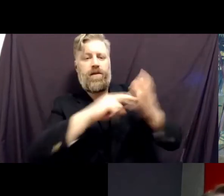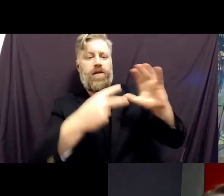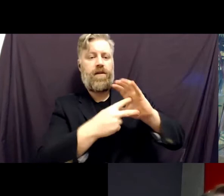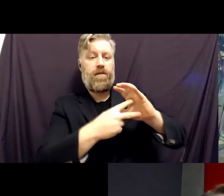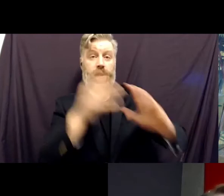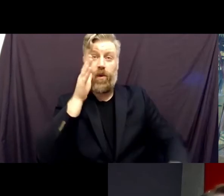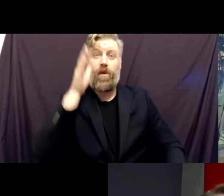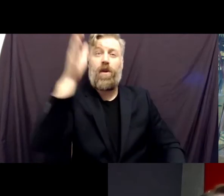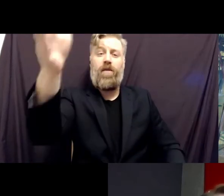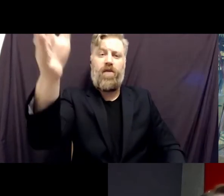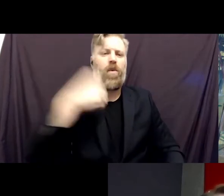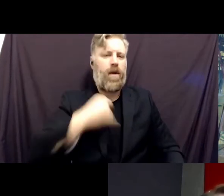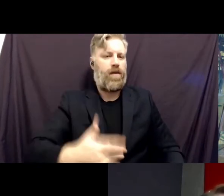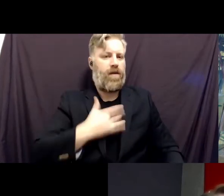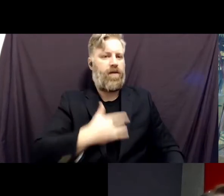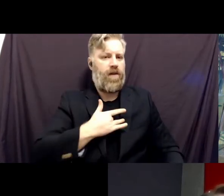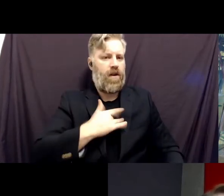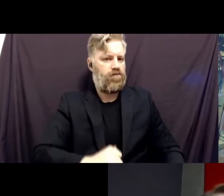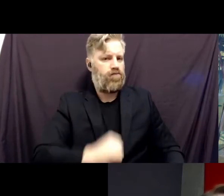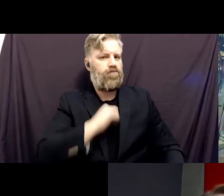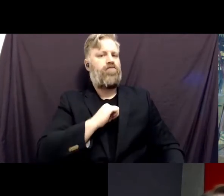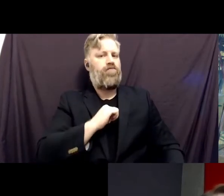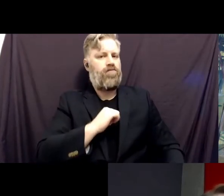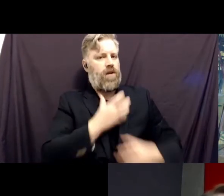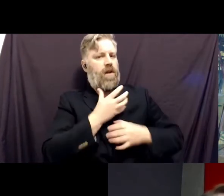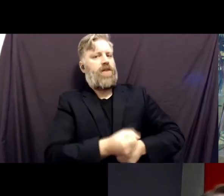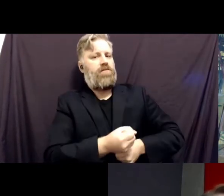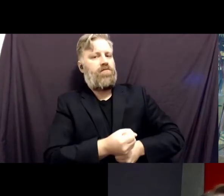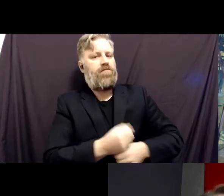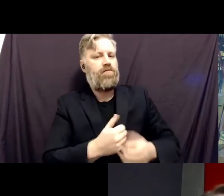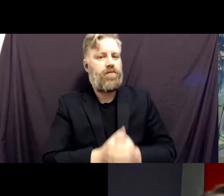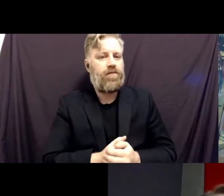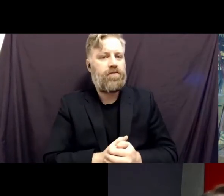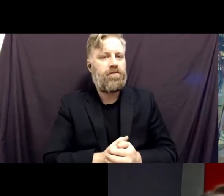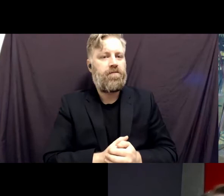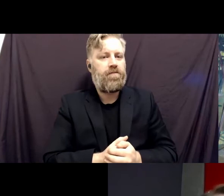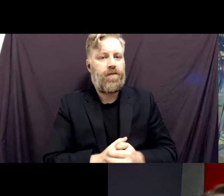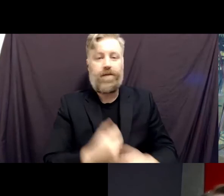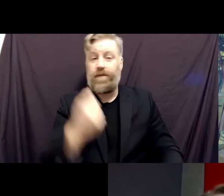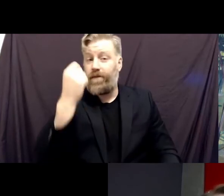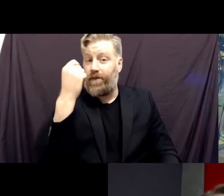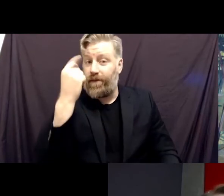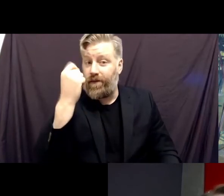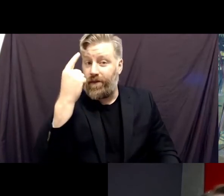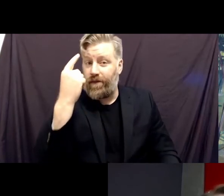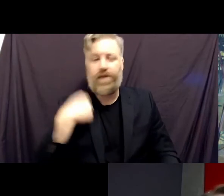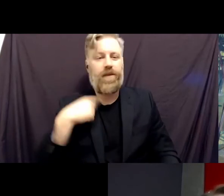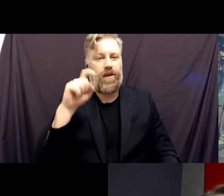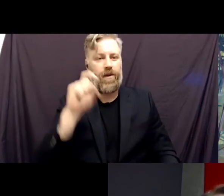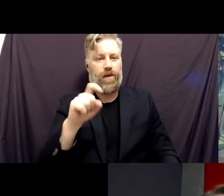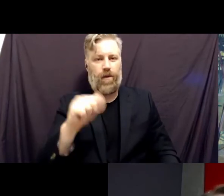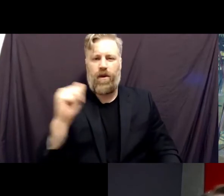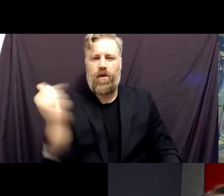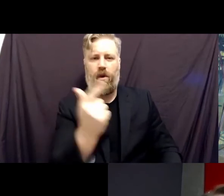the future with joy. But realizing this, we need all talents